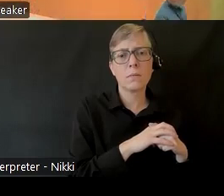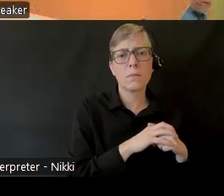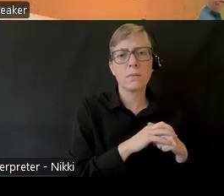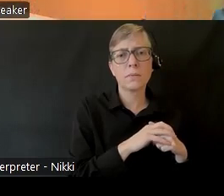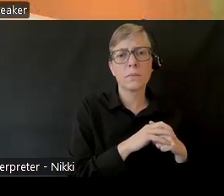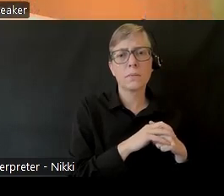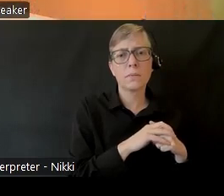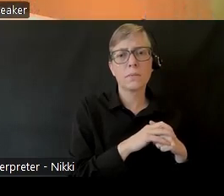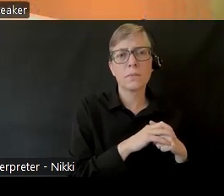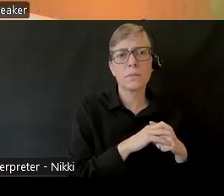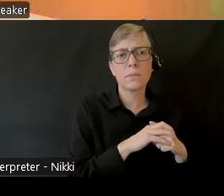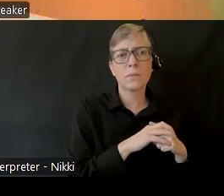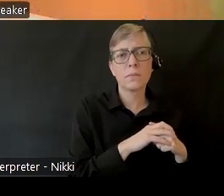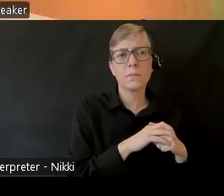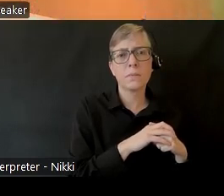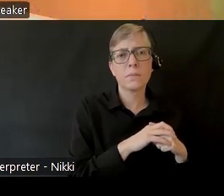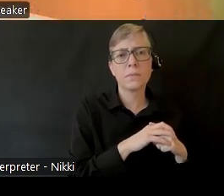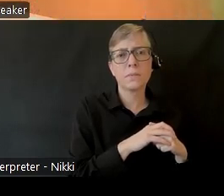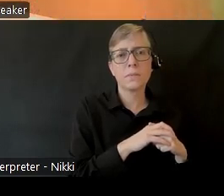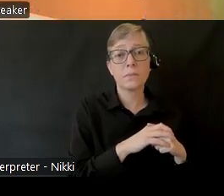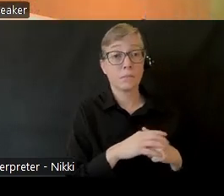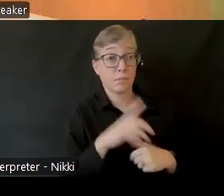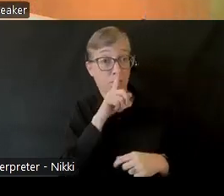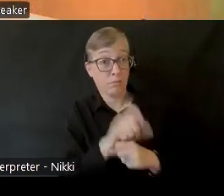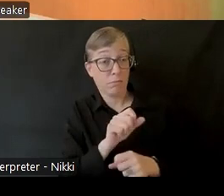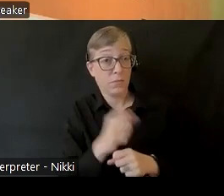Is it really the case that someone didn't hear me?